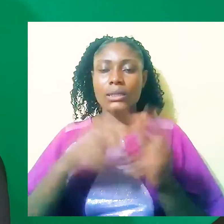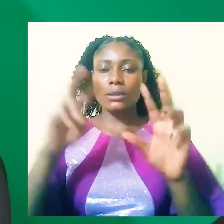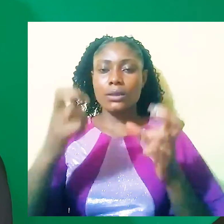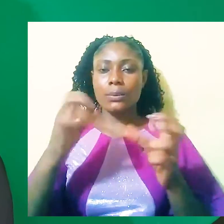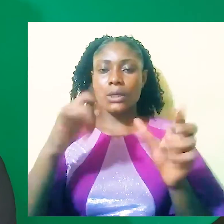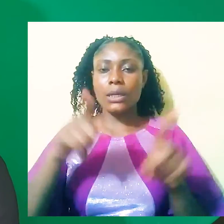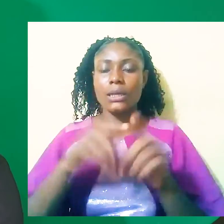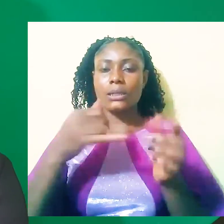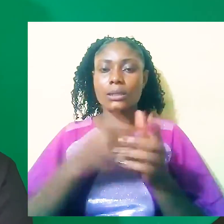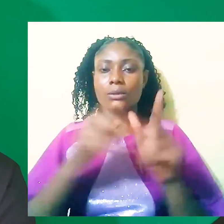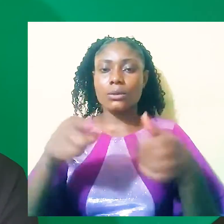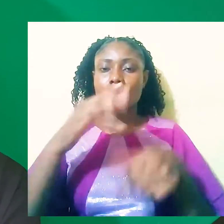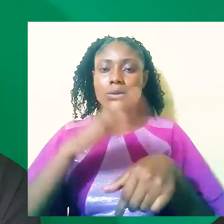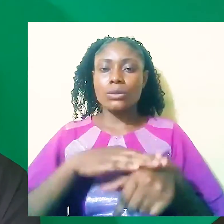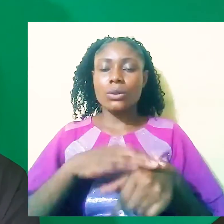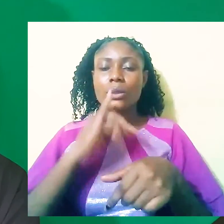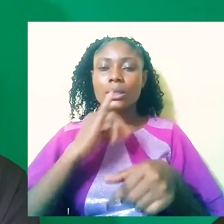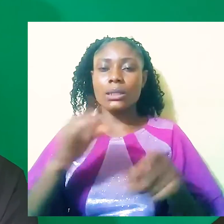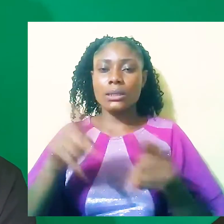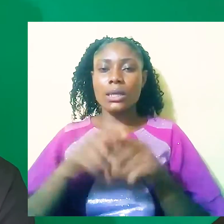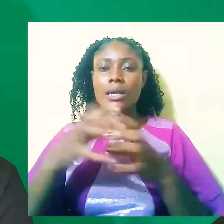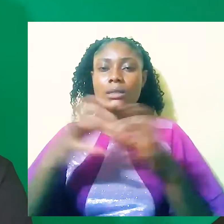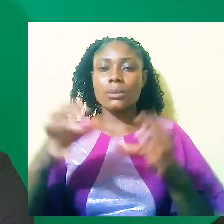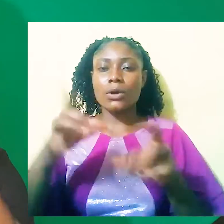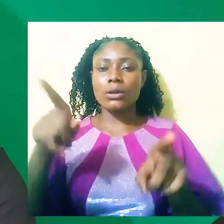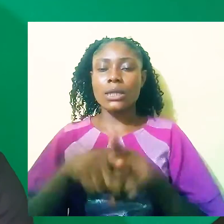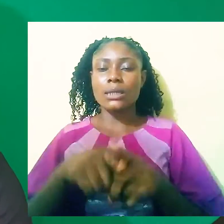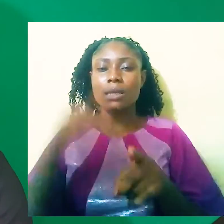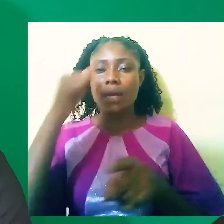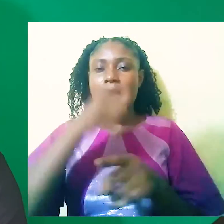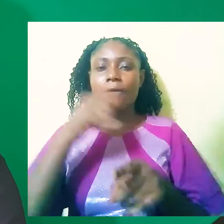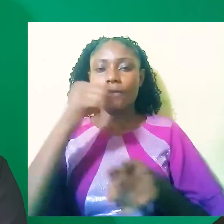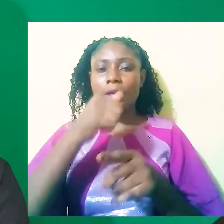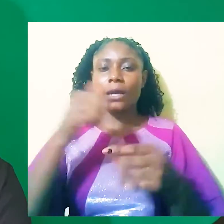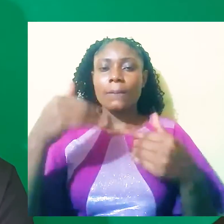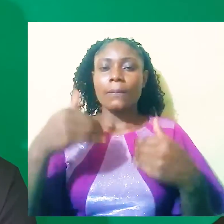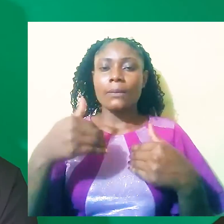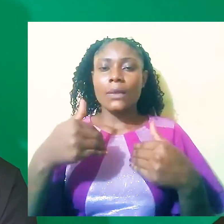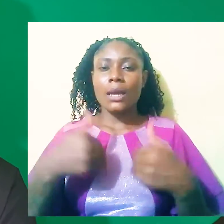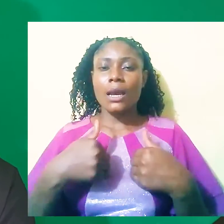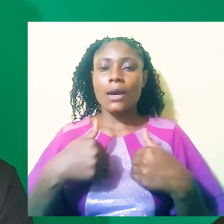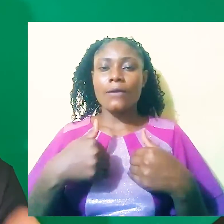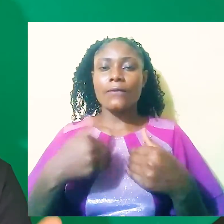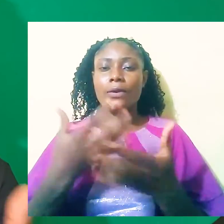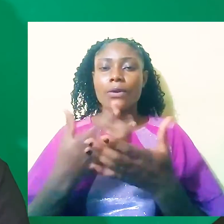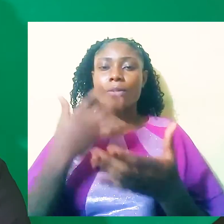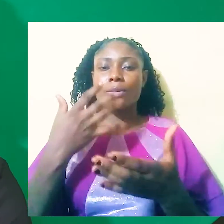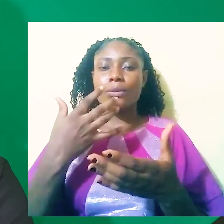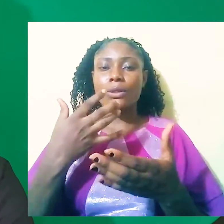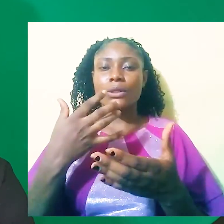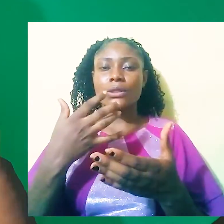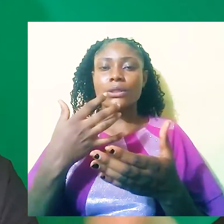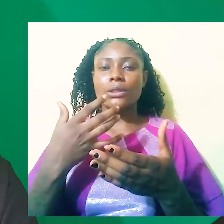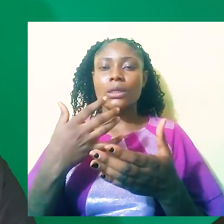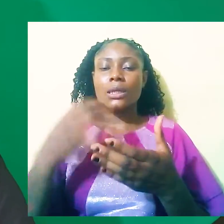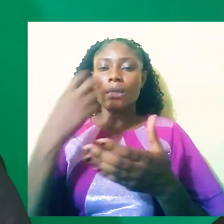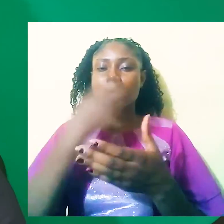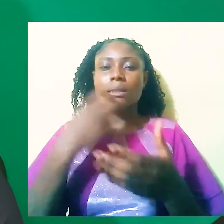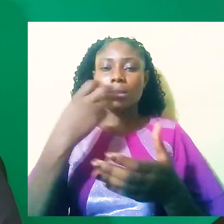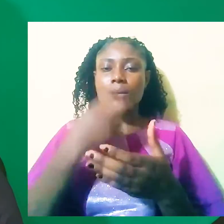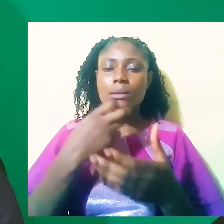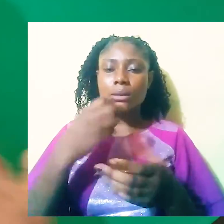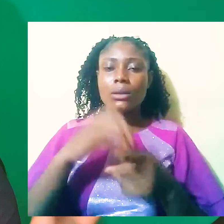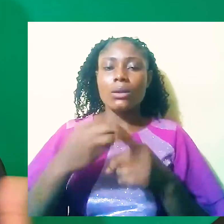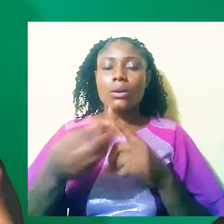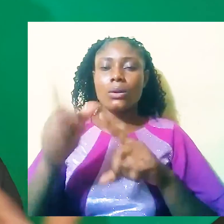important for us to note in this topic and as it goes on is, as much as Africa